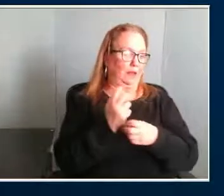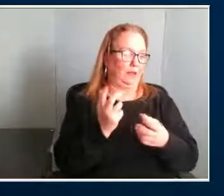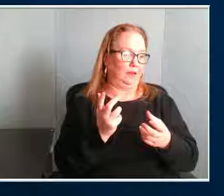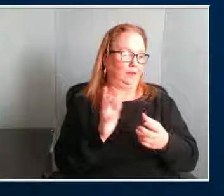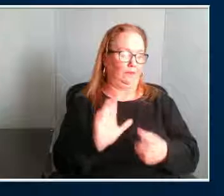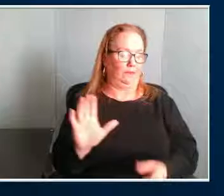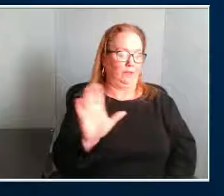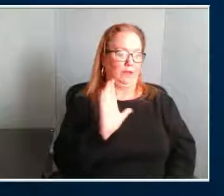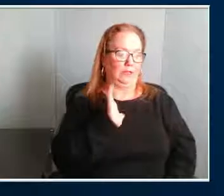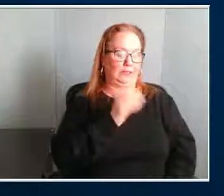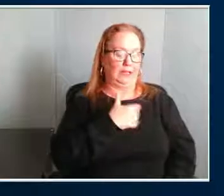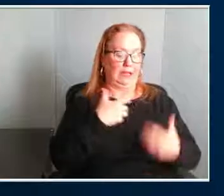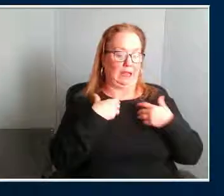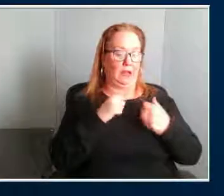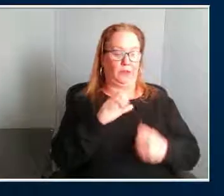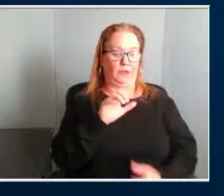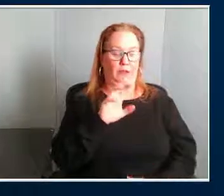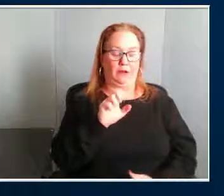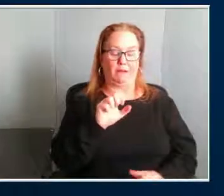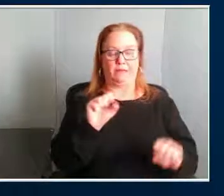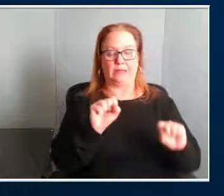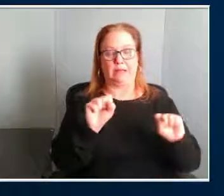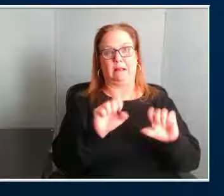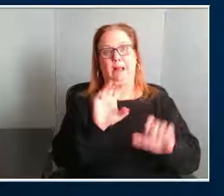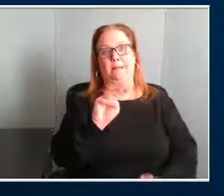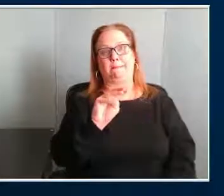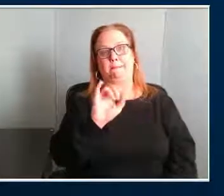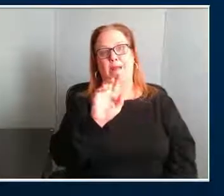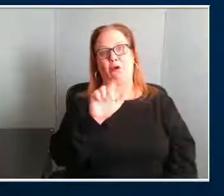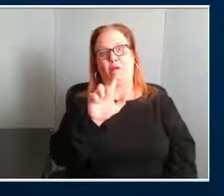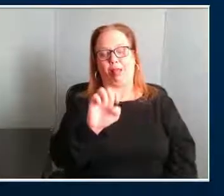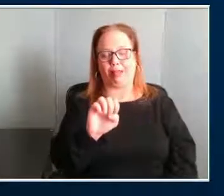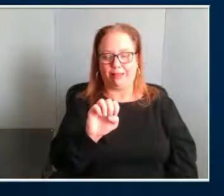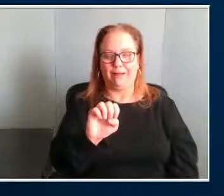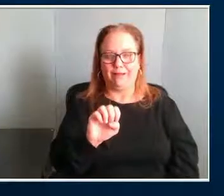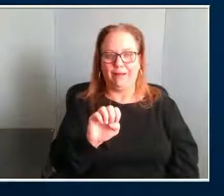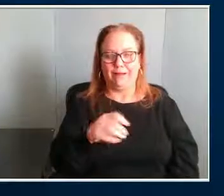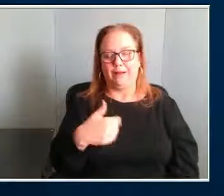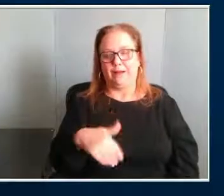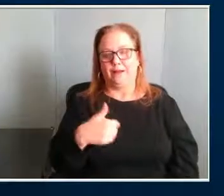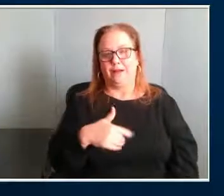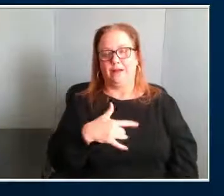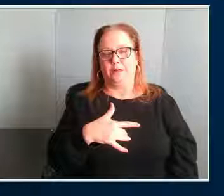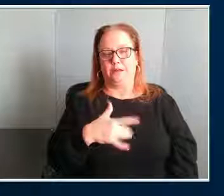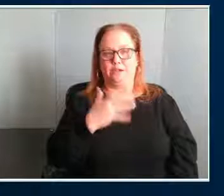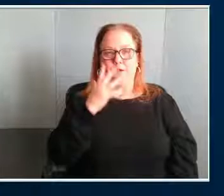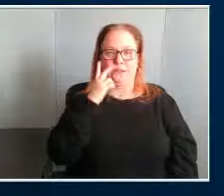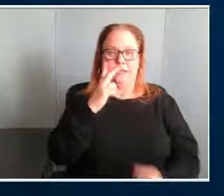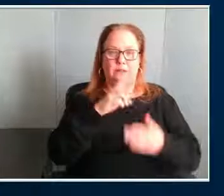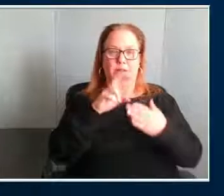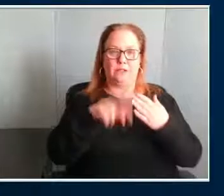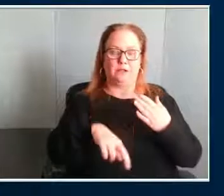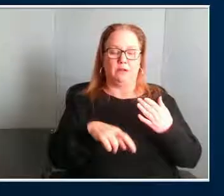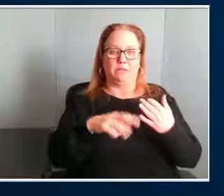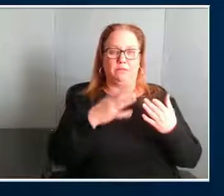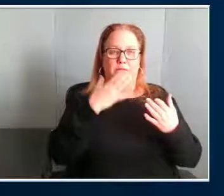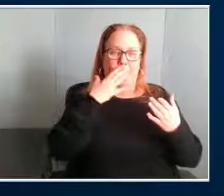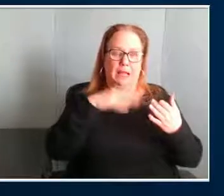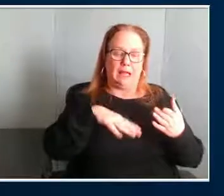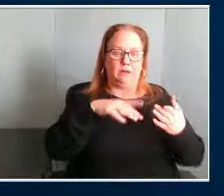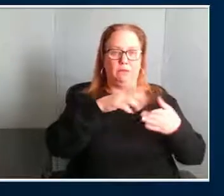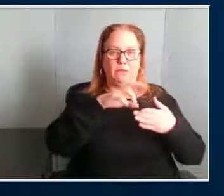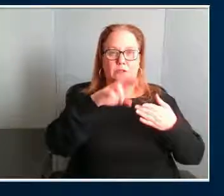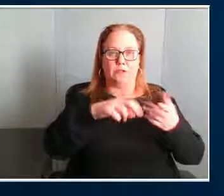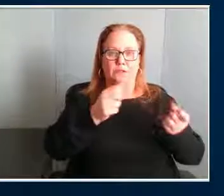have been in healthcare a long time, feels like a miracle, because we've watched such bad outcomes for so many years. And I just hope